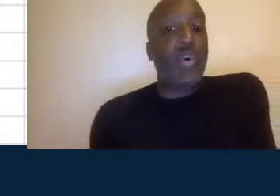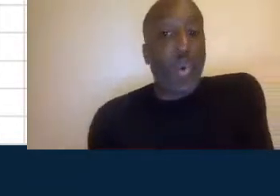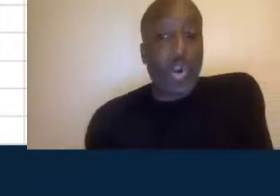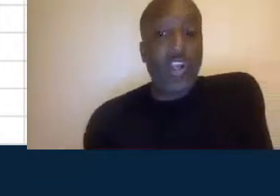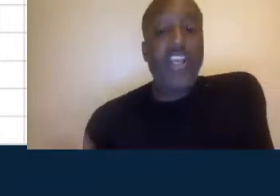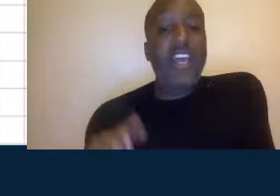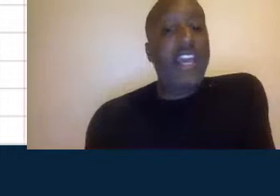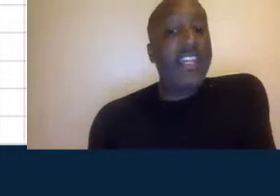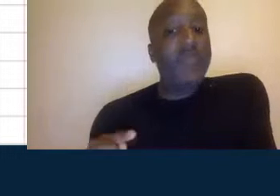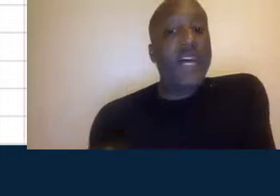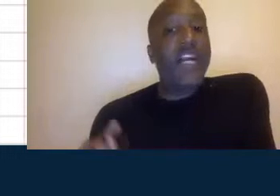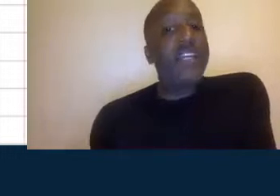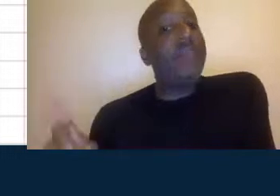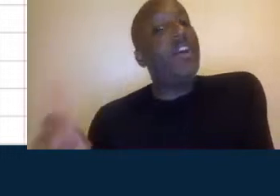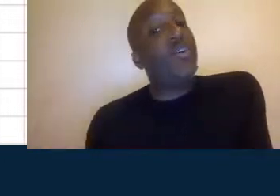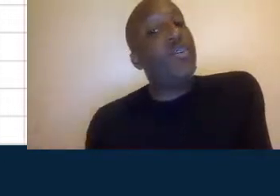adem.cadem.org,